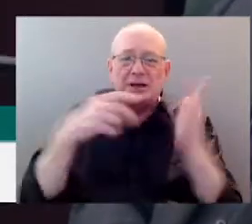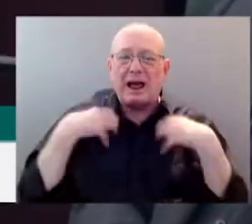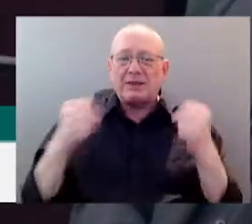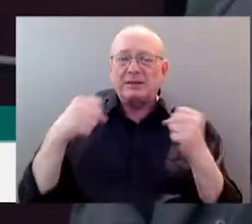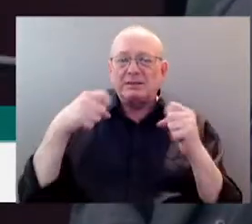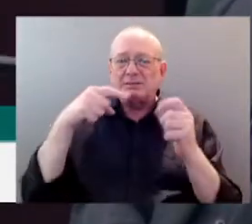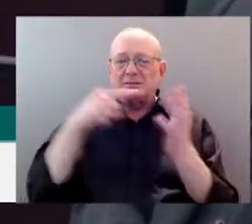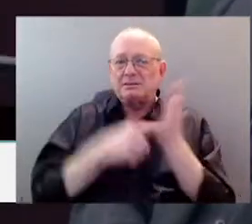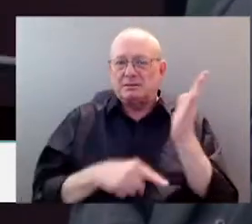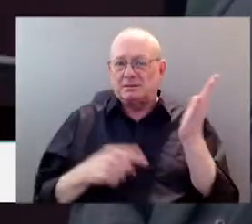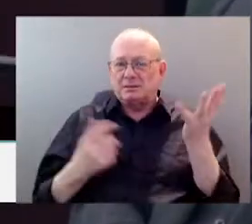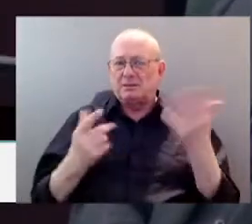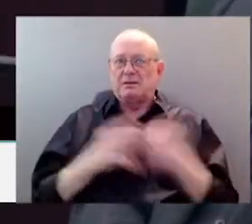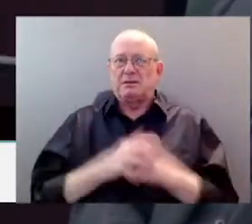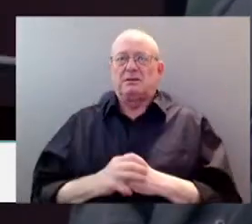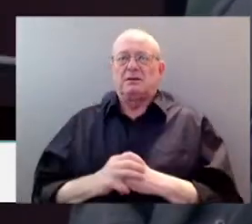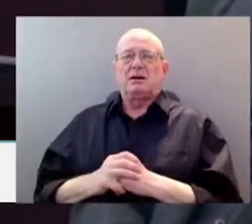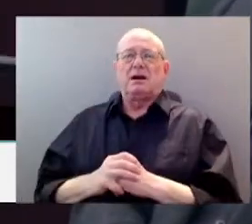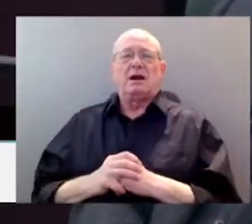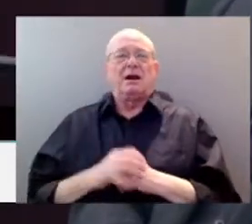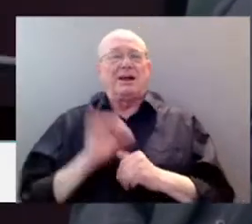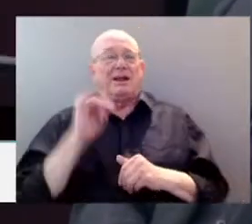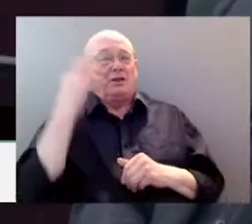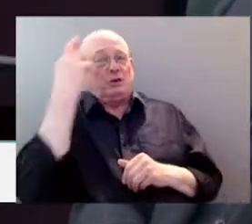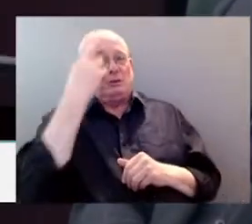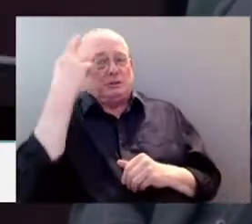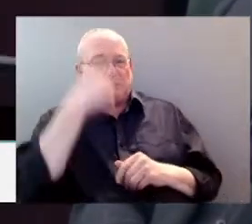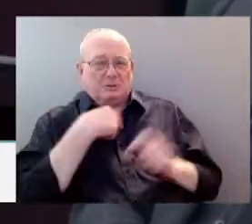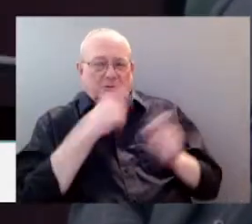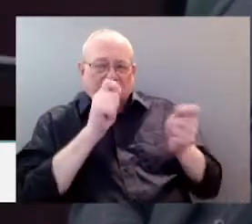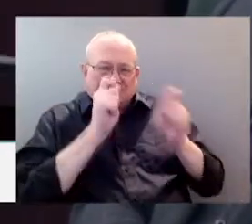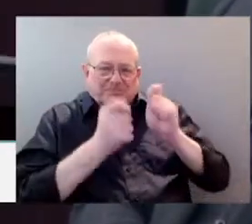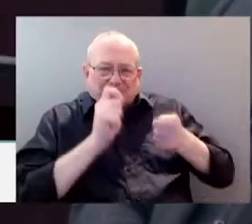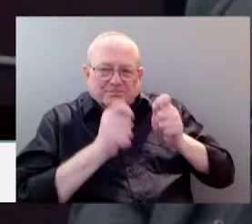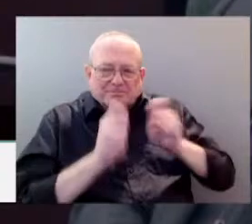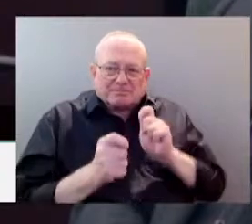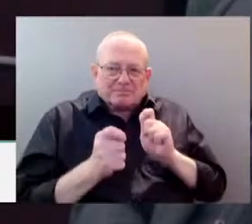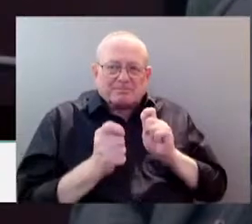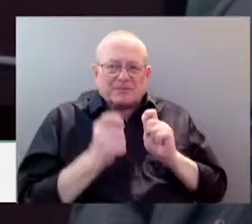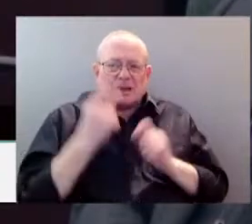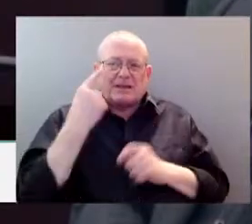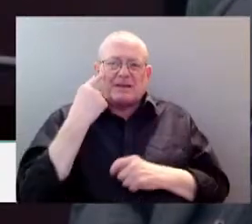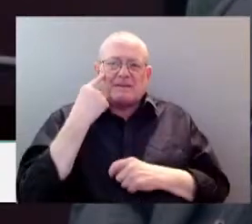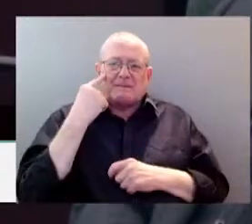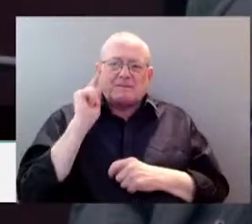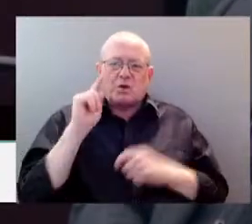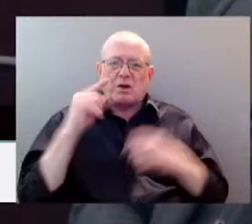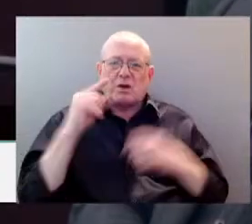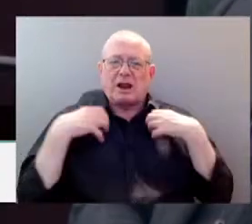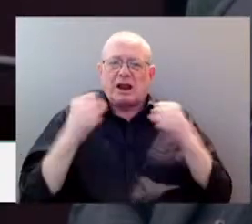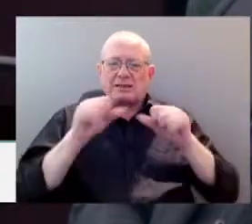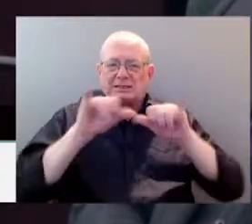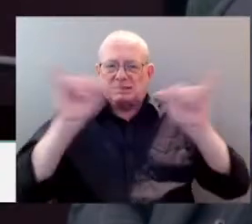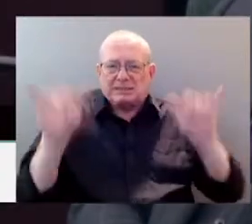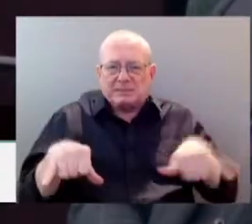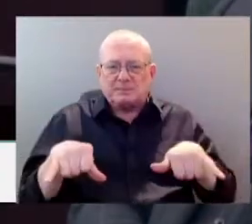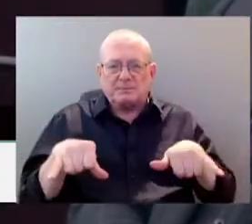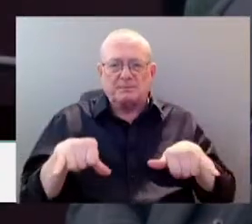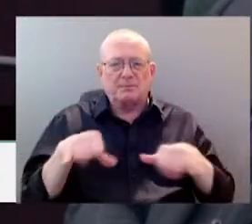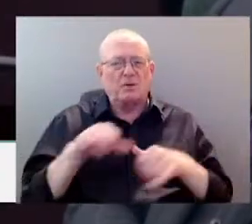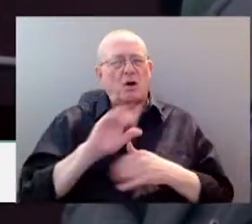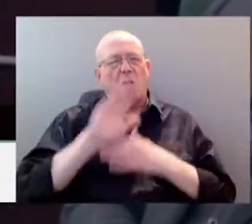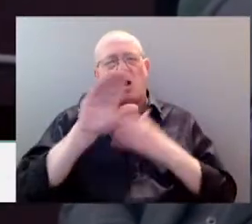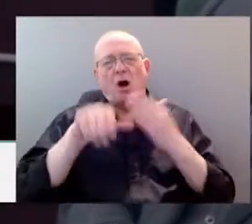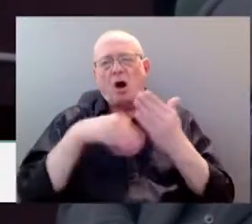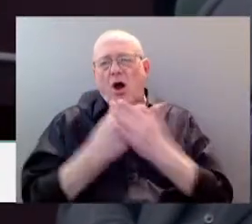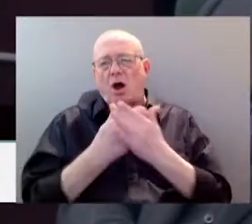refocusing in fact Mr Speaker it's why we need a refocus of the whole system acute care services across this province needs to be